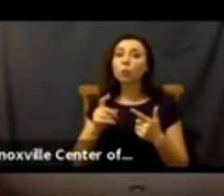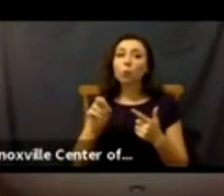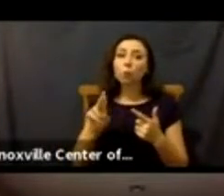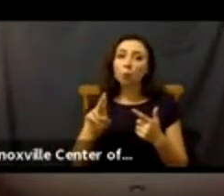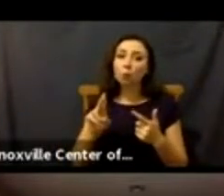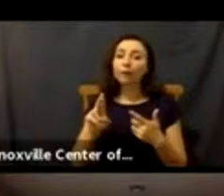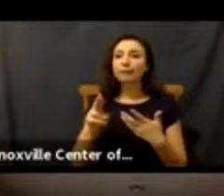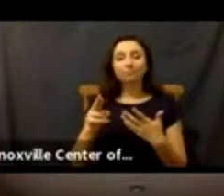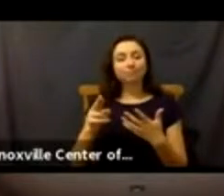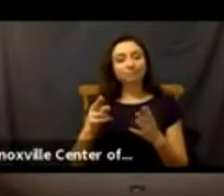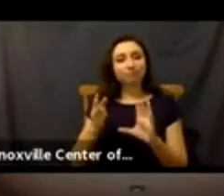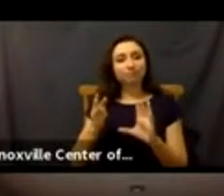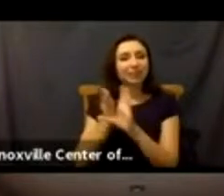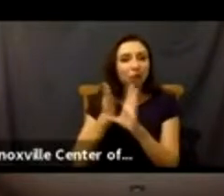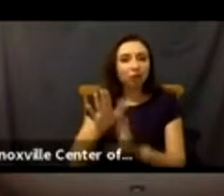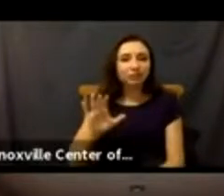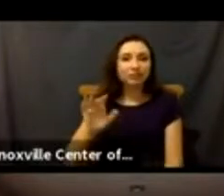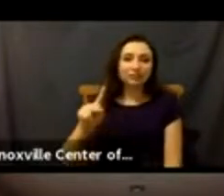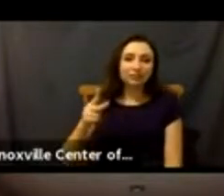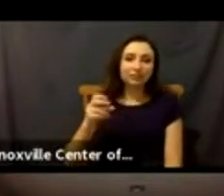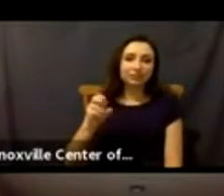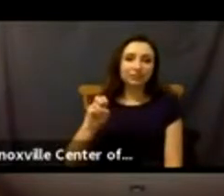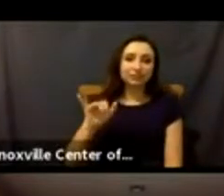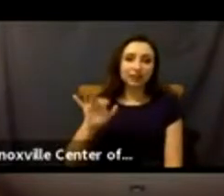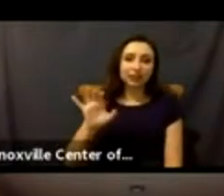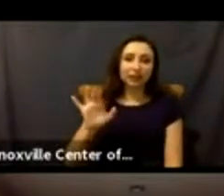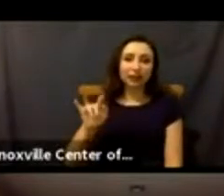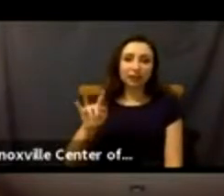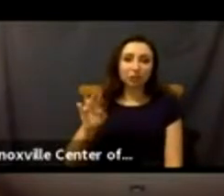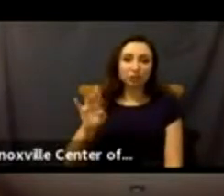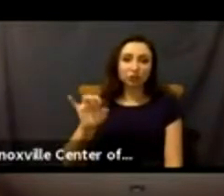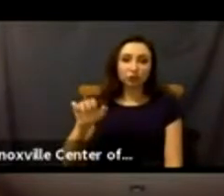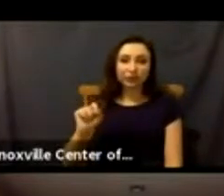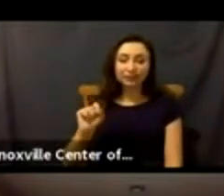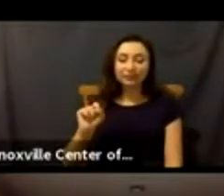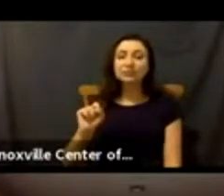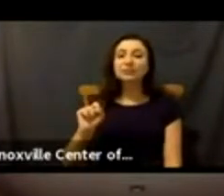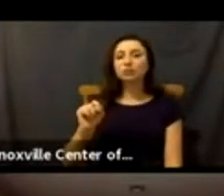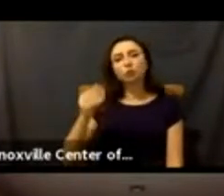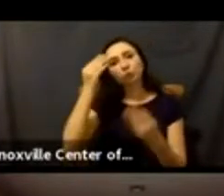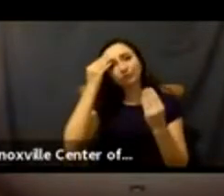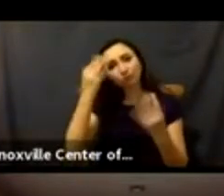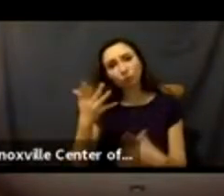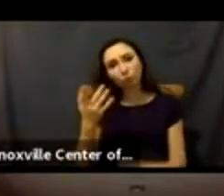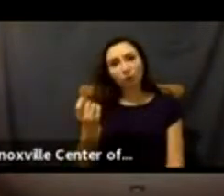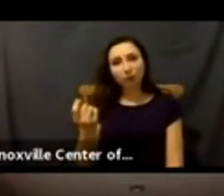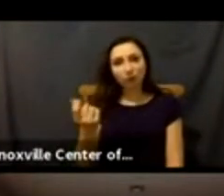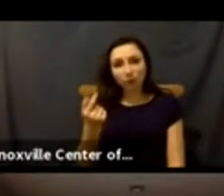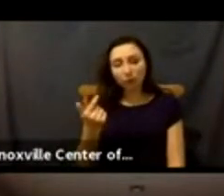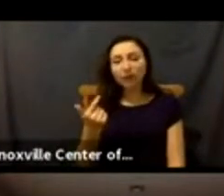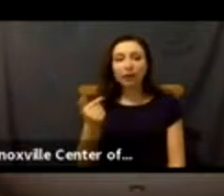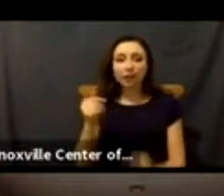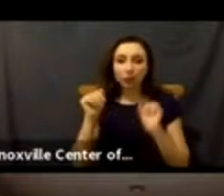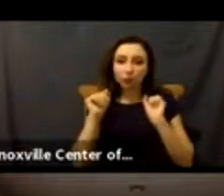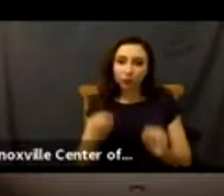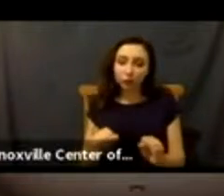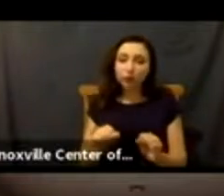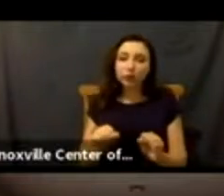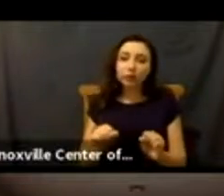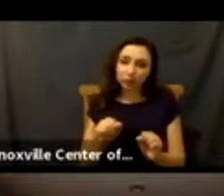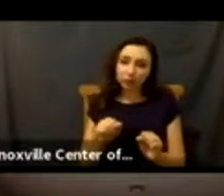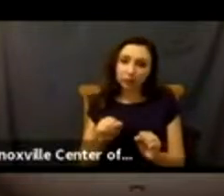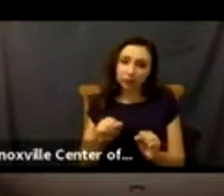some background information for us in this area to give us and give the public a kind of